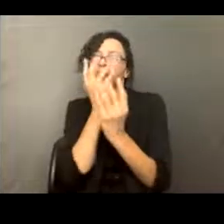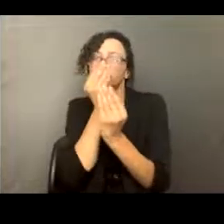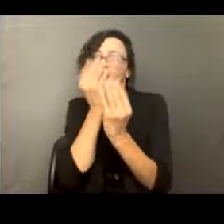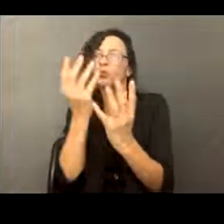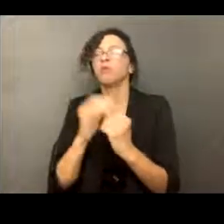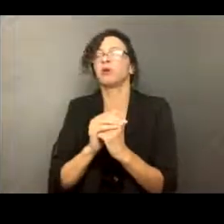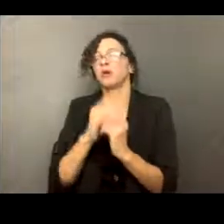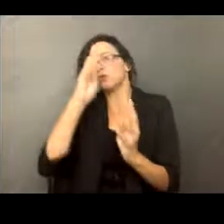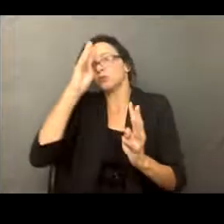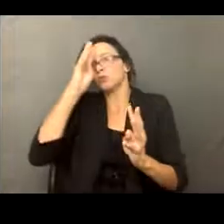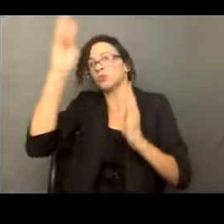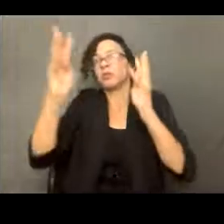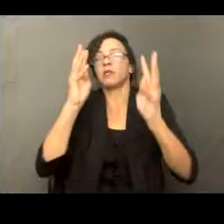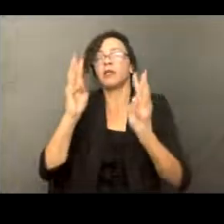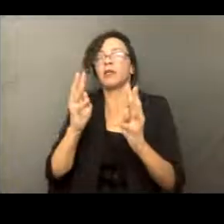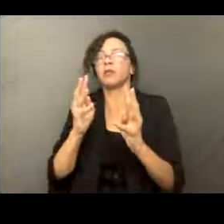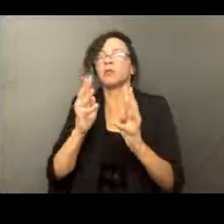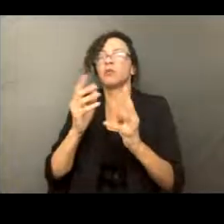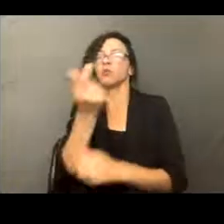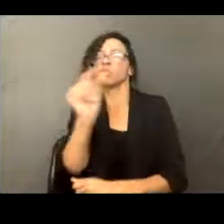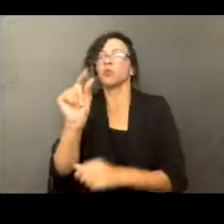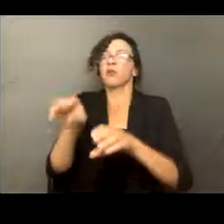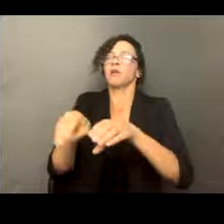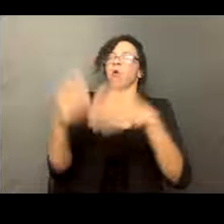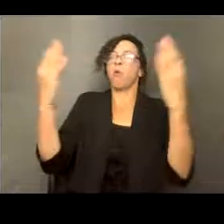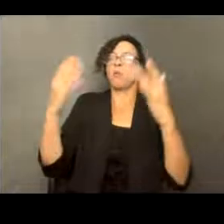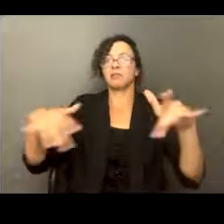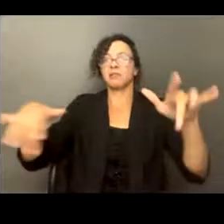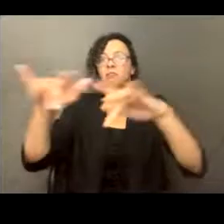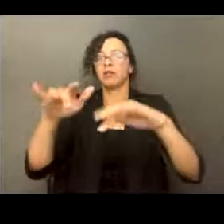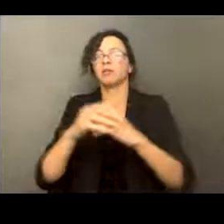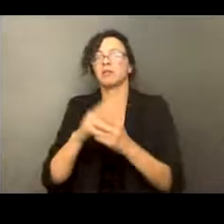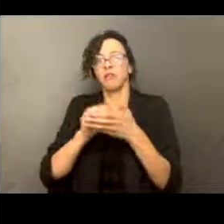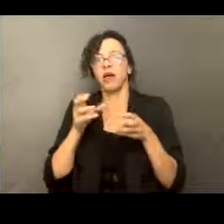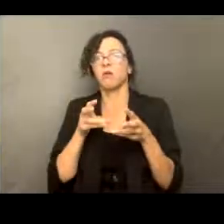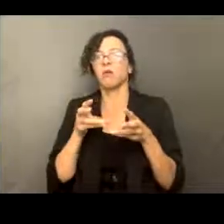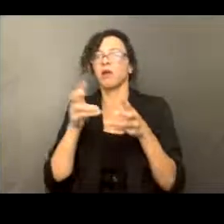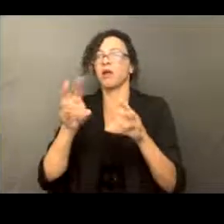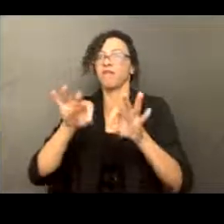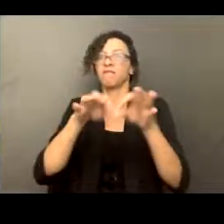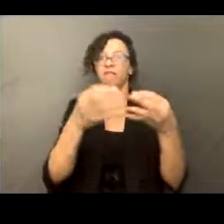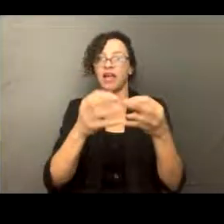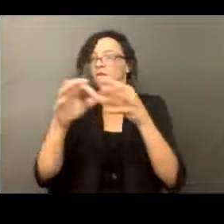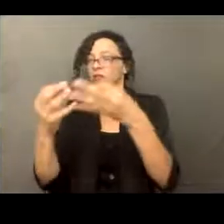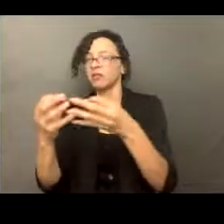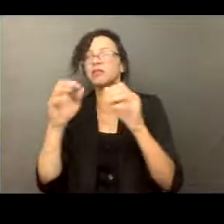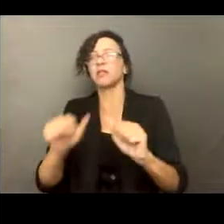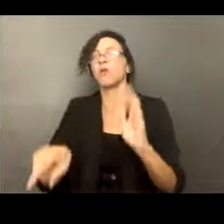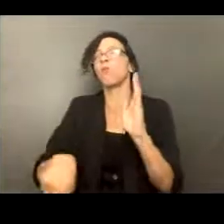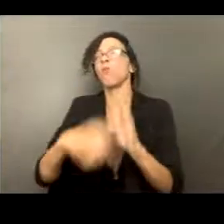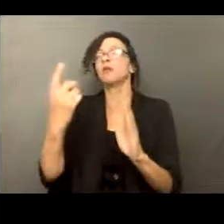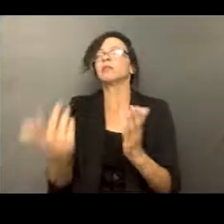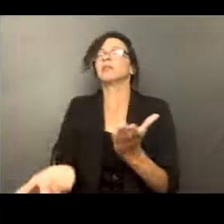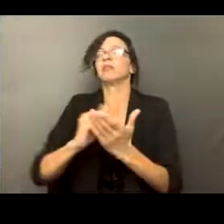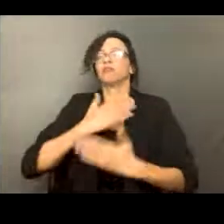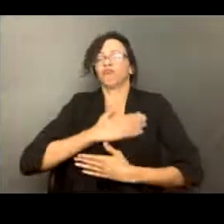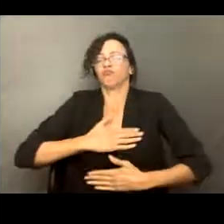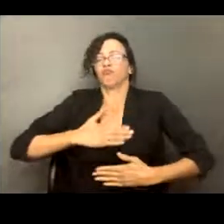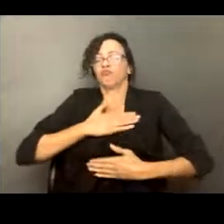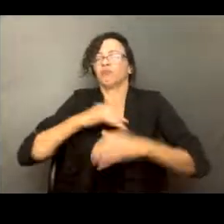spaces, open spaces, so that families can once again enjoy some active transportation, enjoy